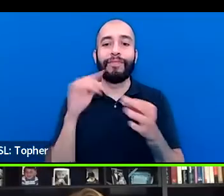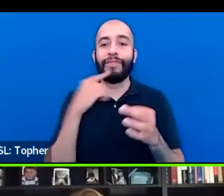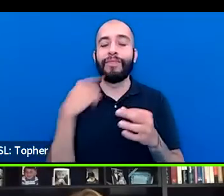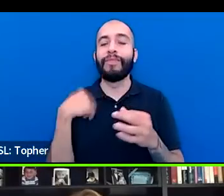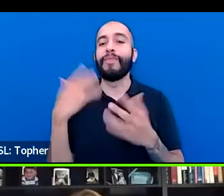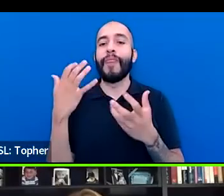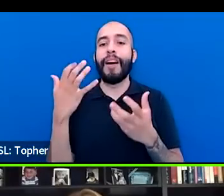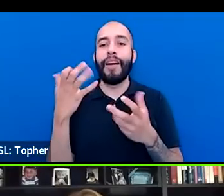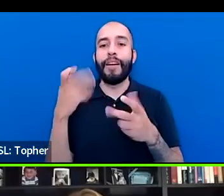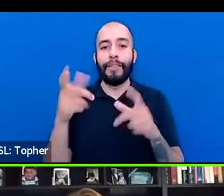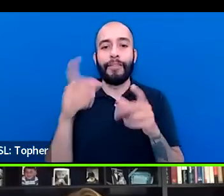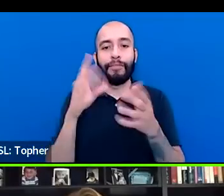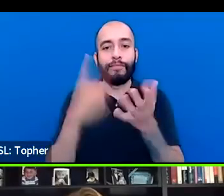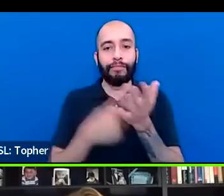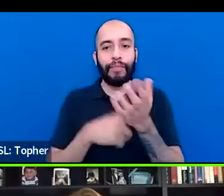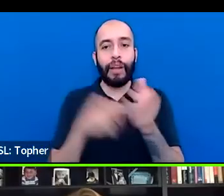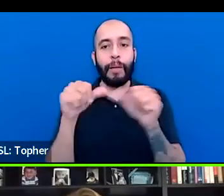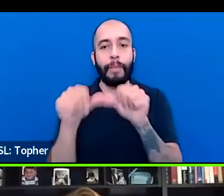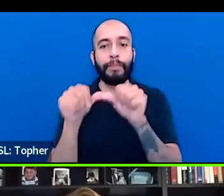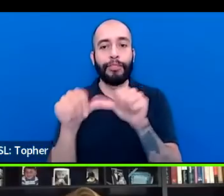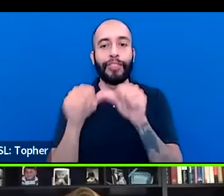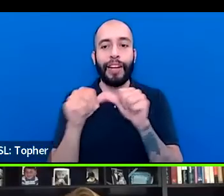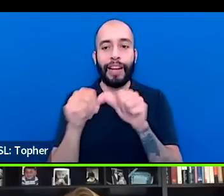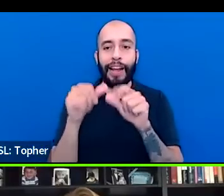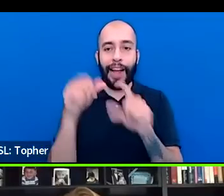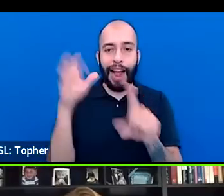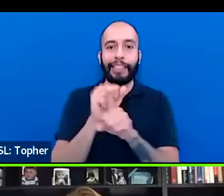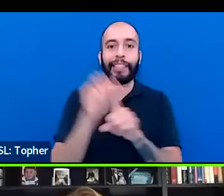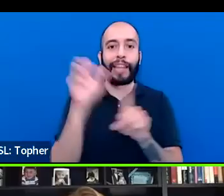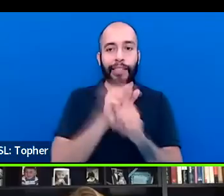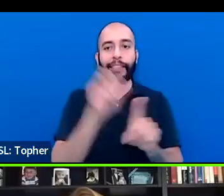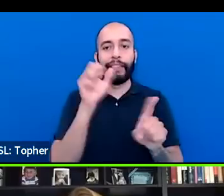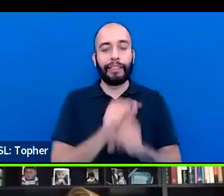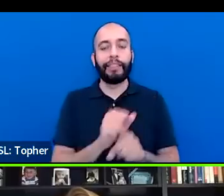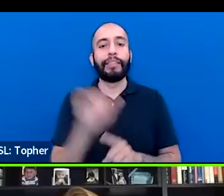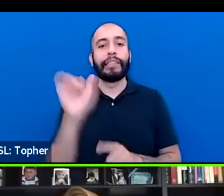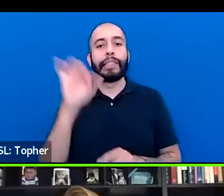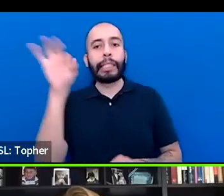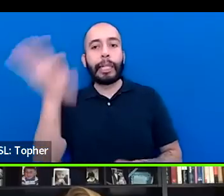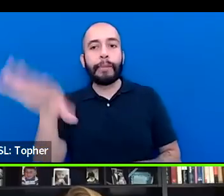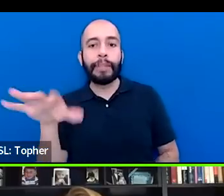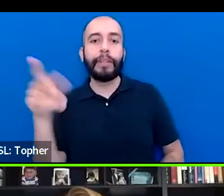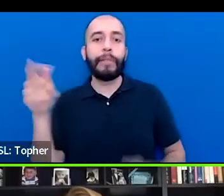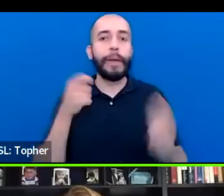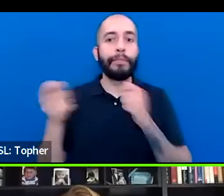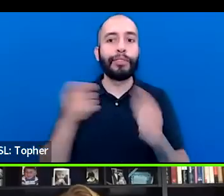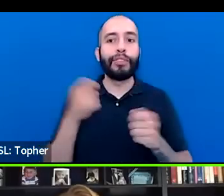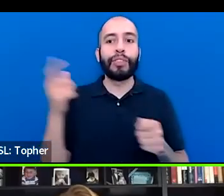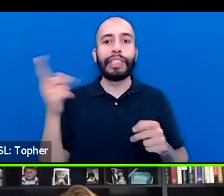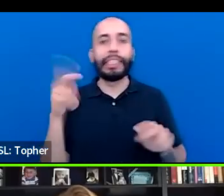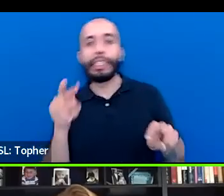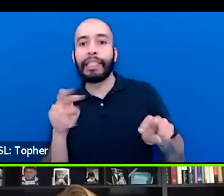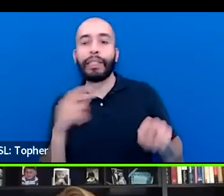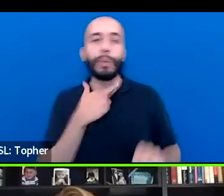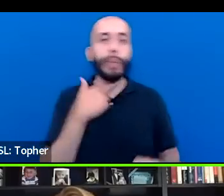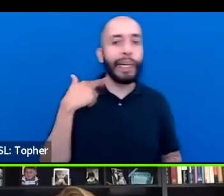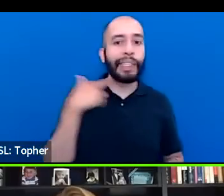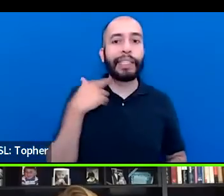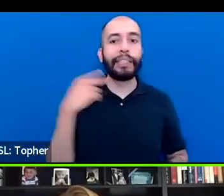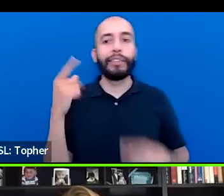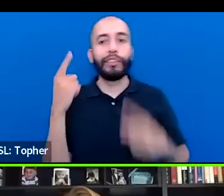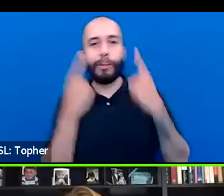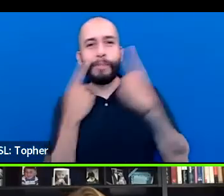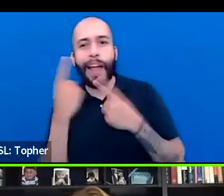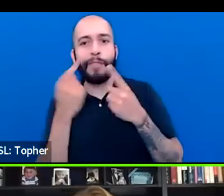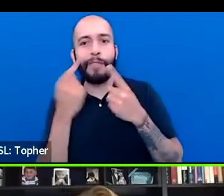always looking at the risk. They're always determining what is the risk. What is the risk of working with the union? What is the risk of fighting the